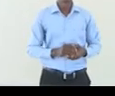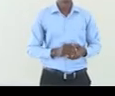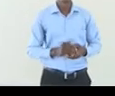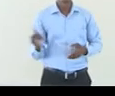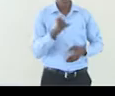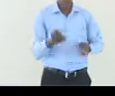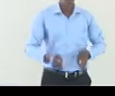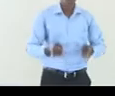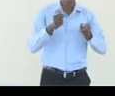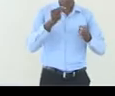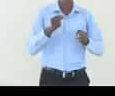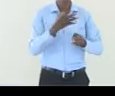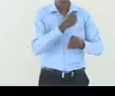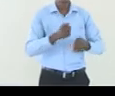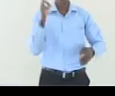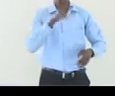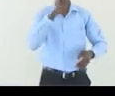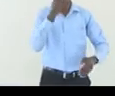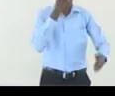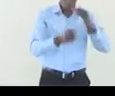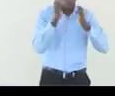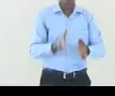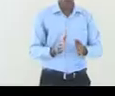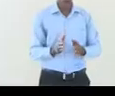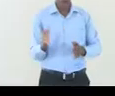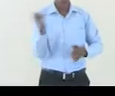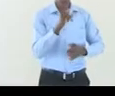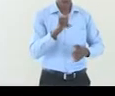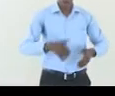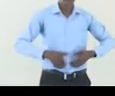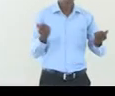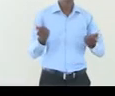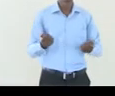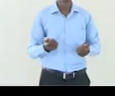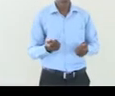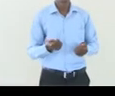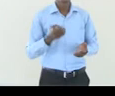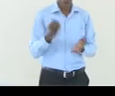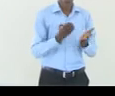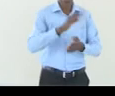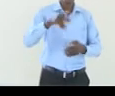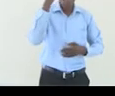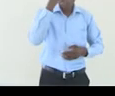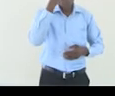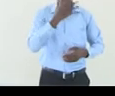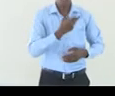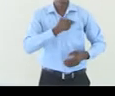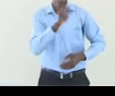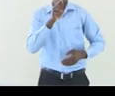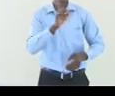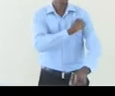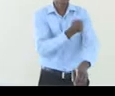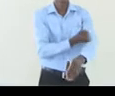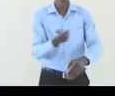The hired prophets and the false prophets were enriched. The political and economic elite were enriched. Even the religious authorities